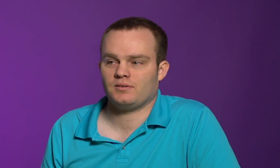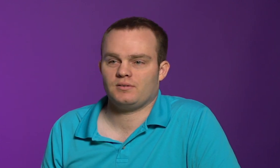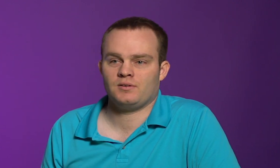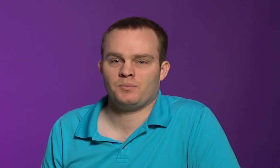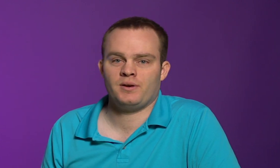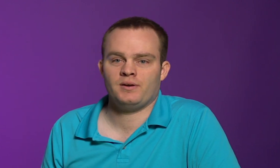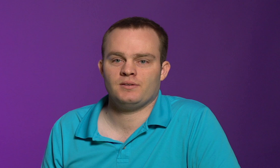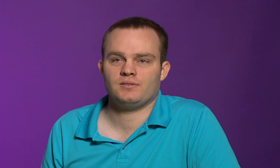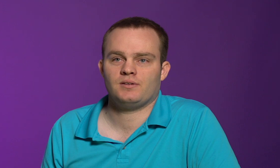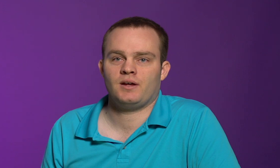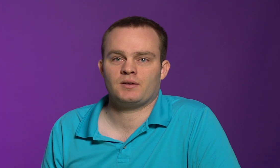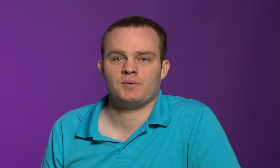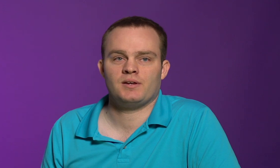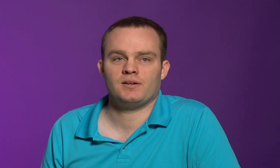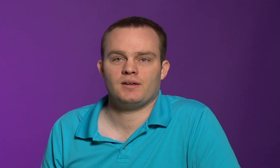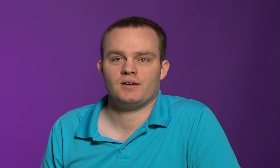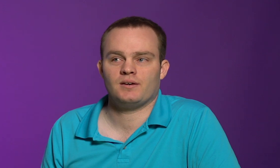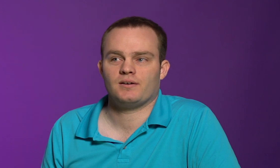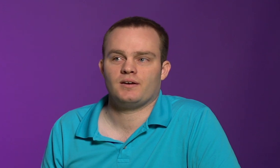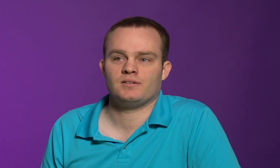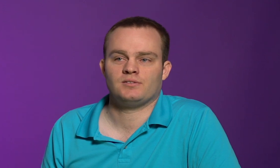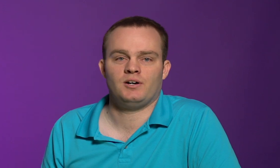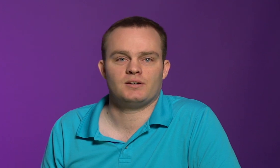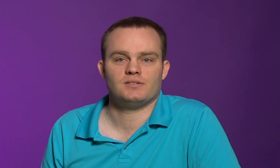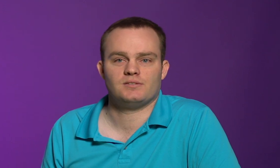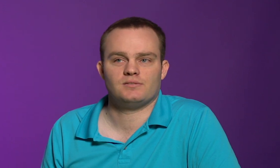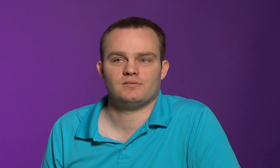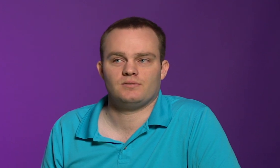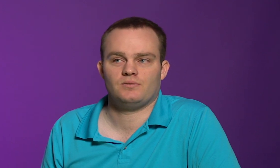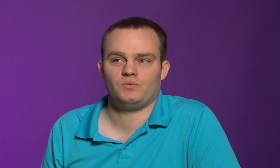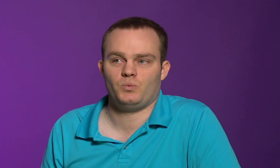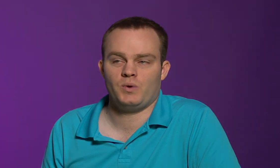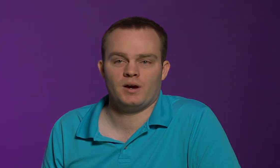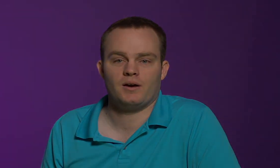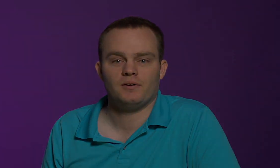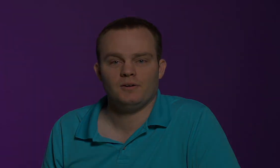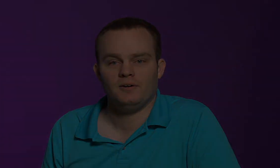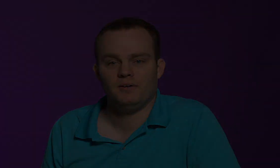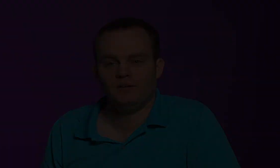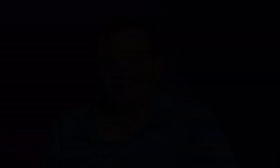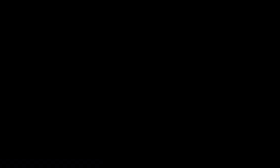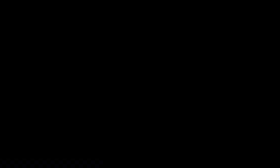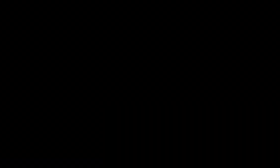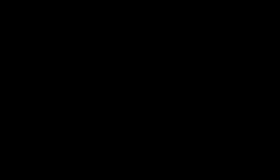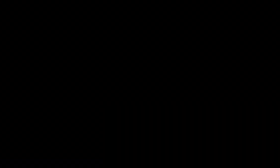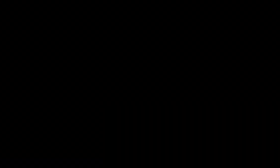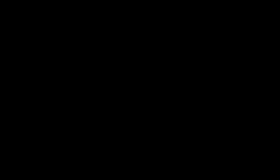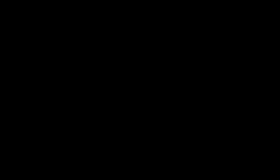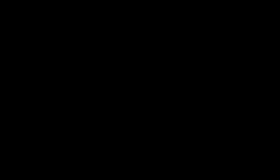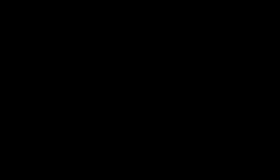overall, your parents are not going to be here as long as we are.